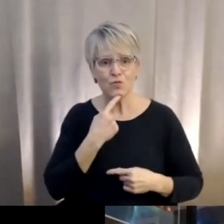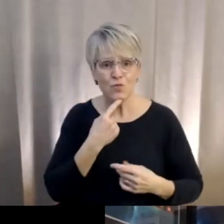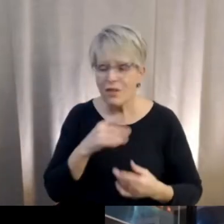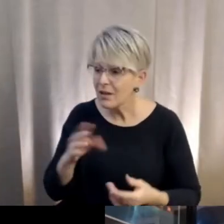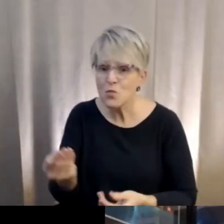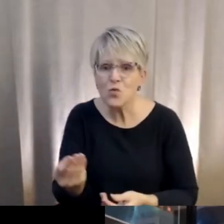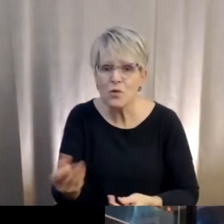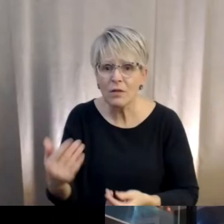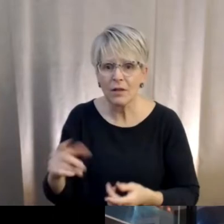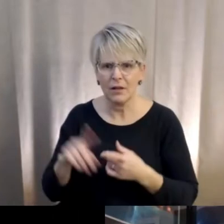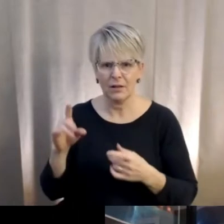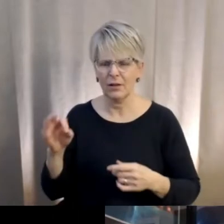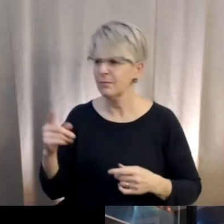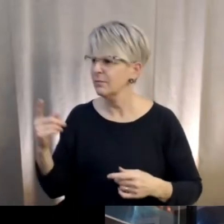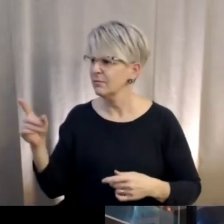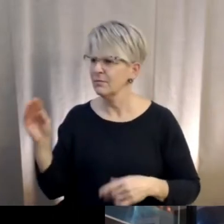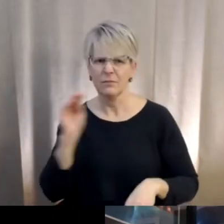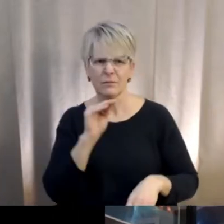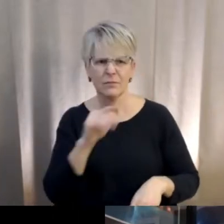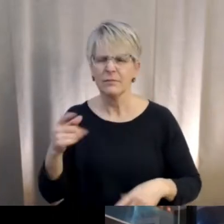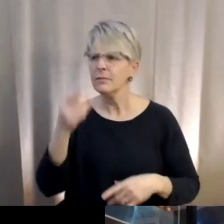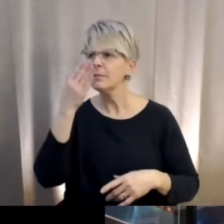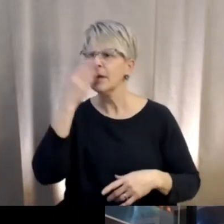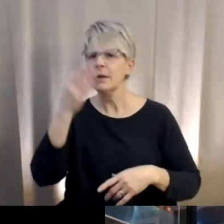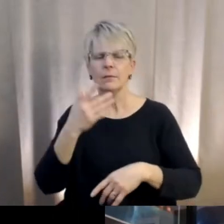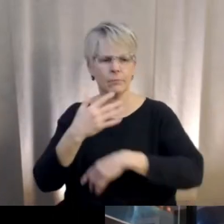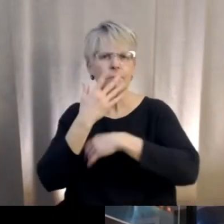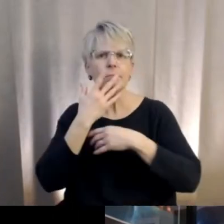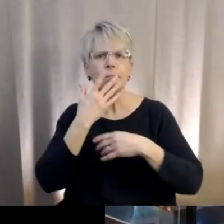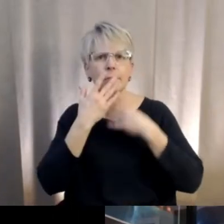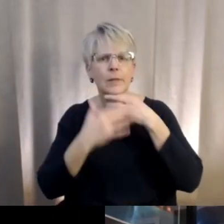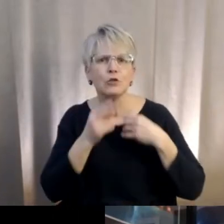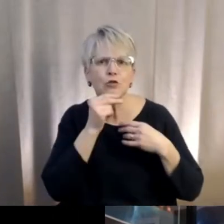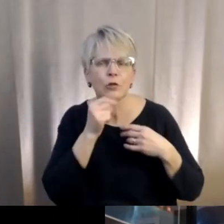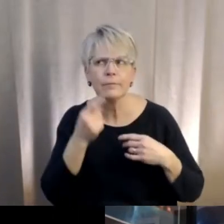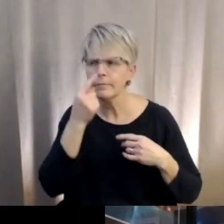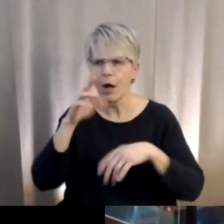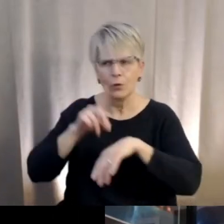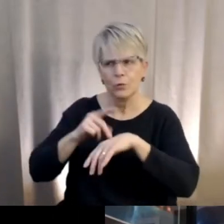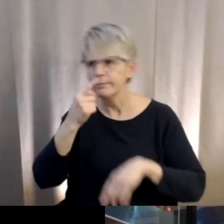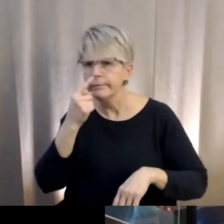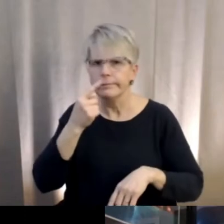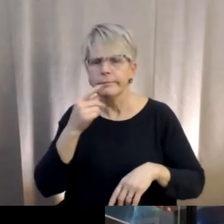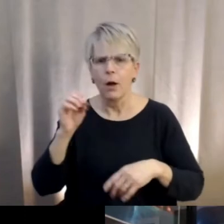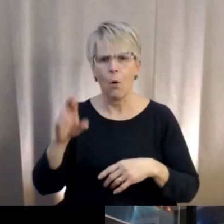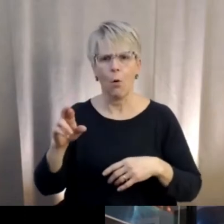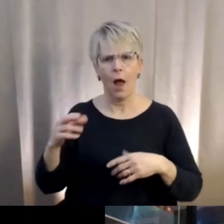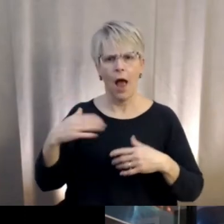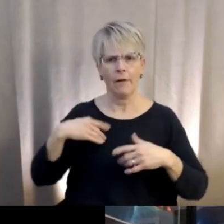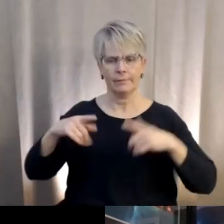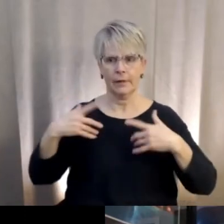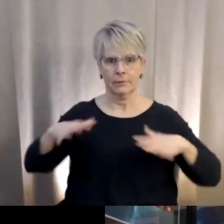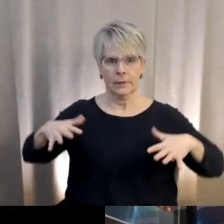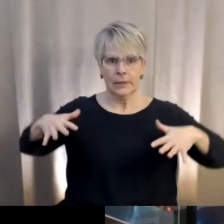should be like, do I smell your blood sugars off? You know, or the dog is sensitive to variations of